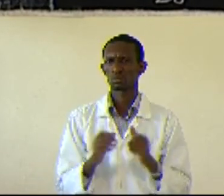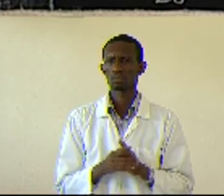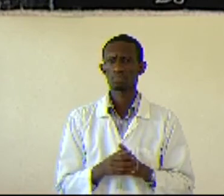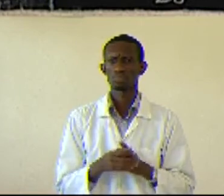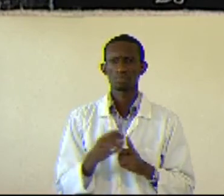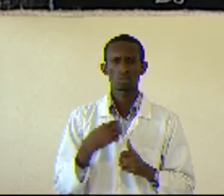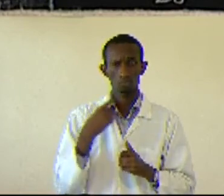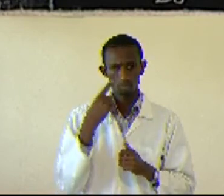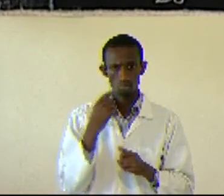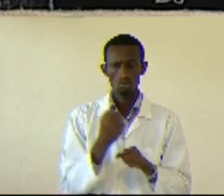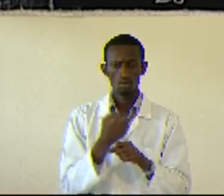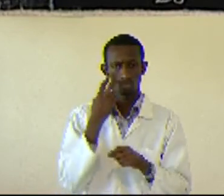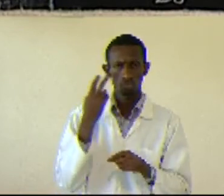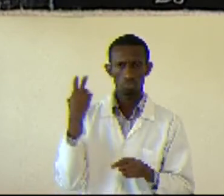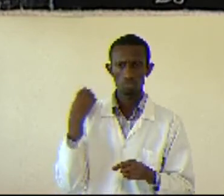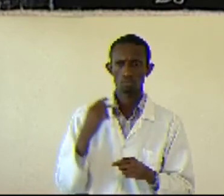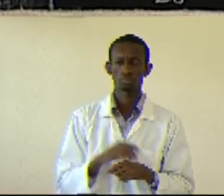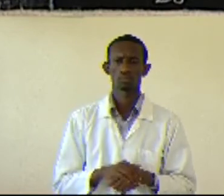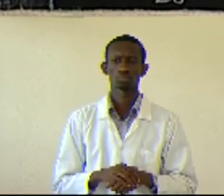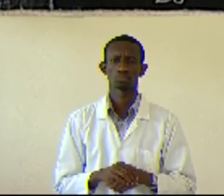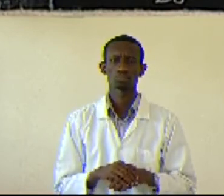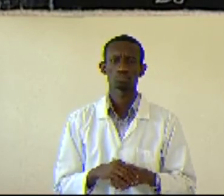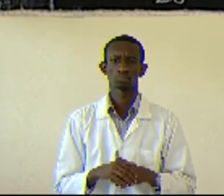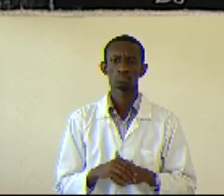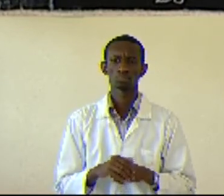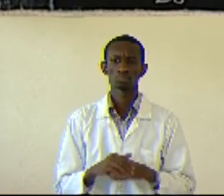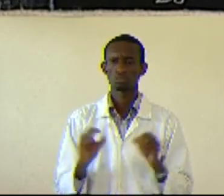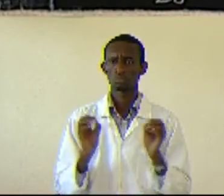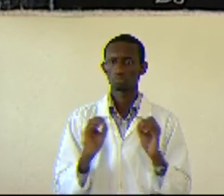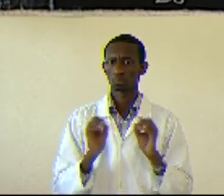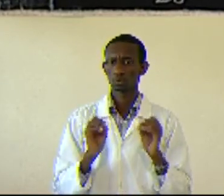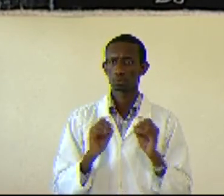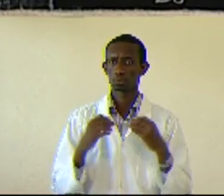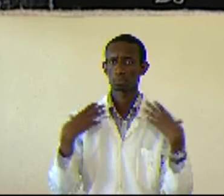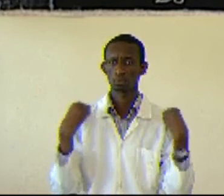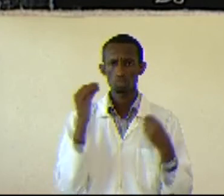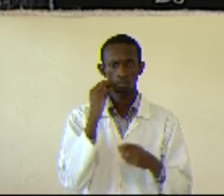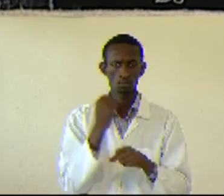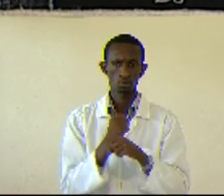can't leave you without a homework.